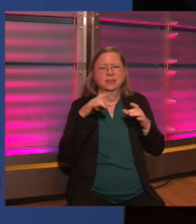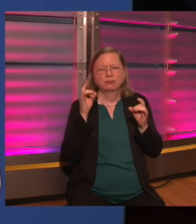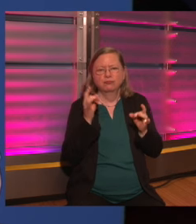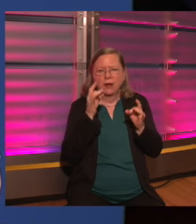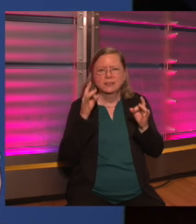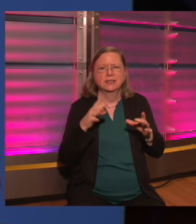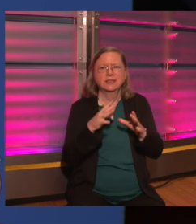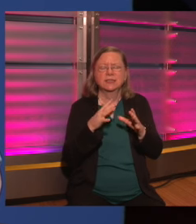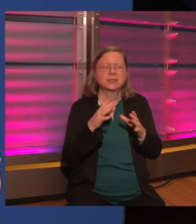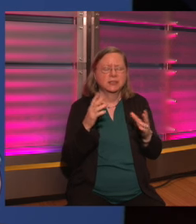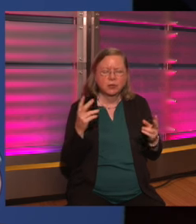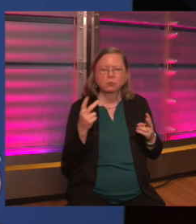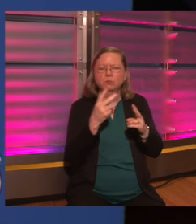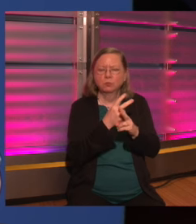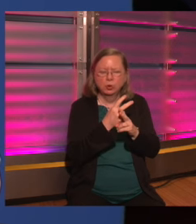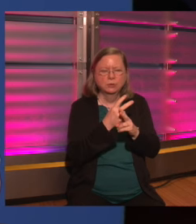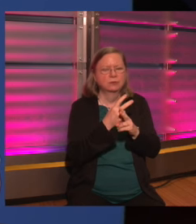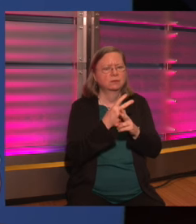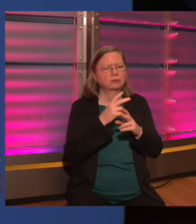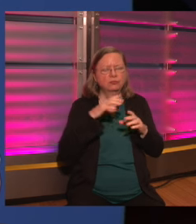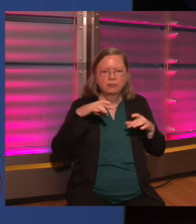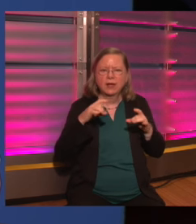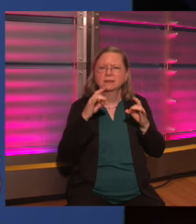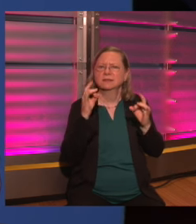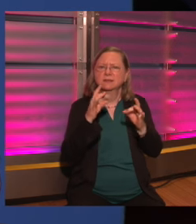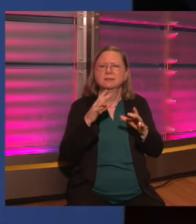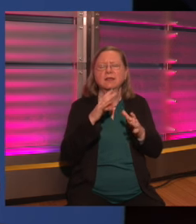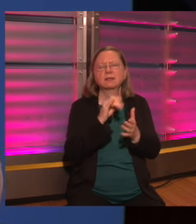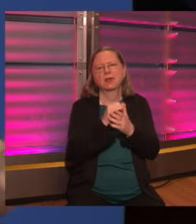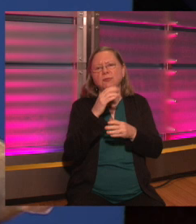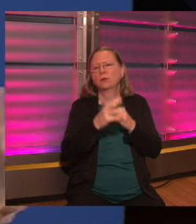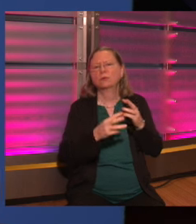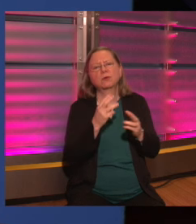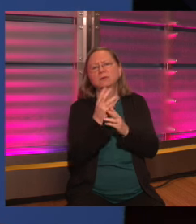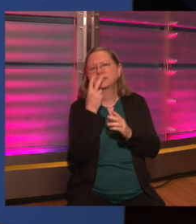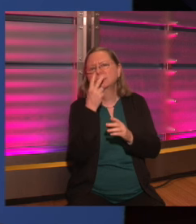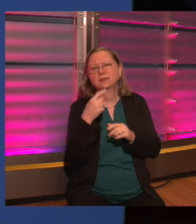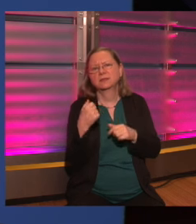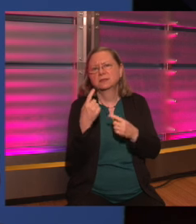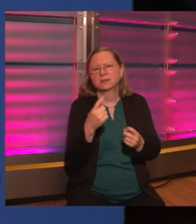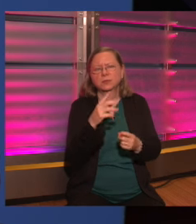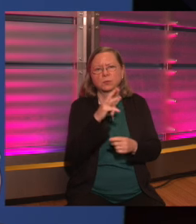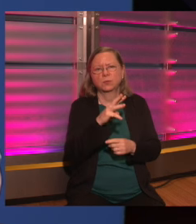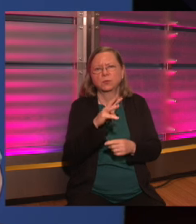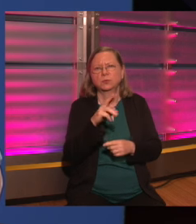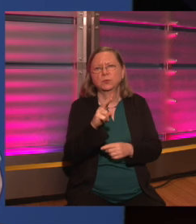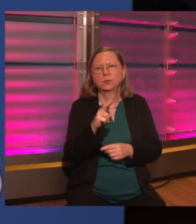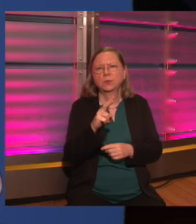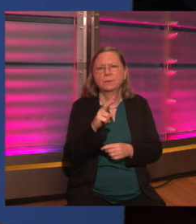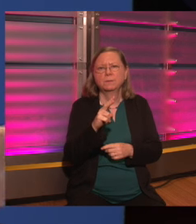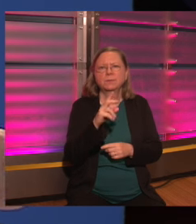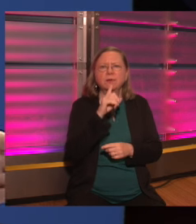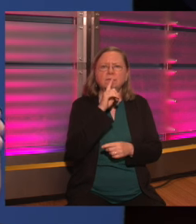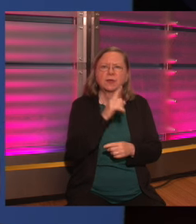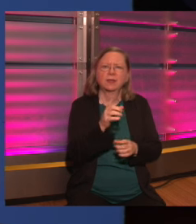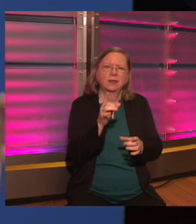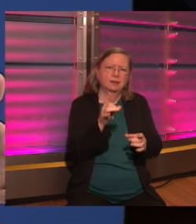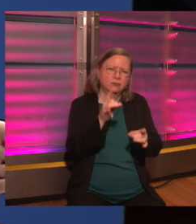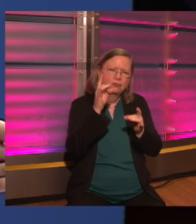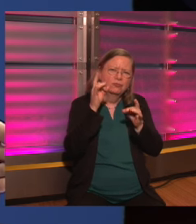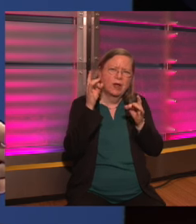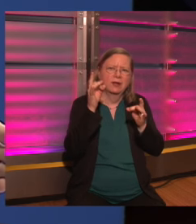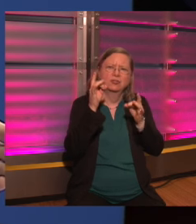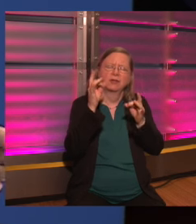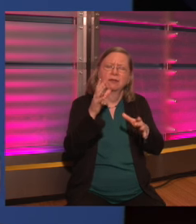pressing humanitarian crisis that the world has seen, you know, since World War II. I mean, it's a tragically